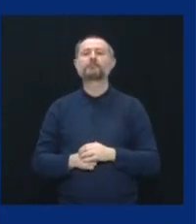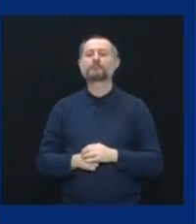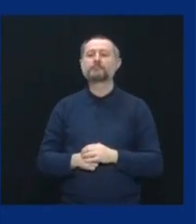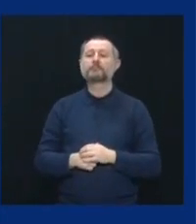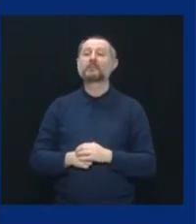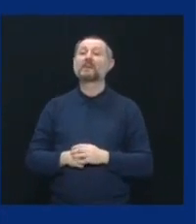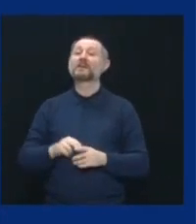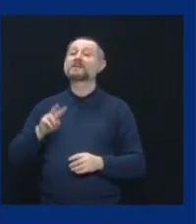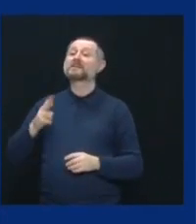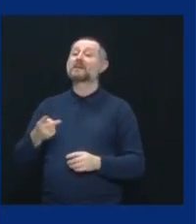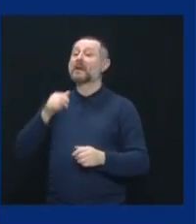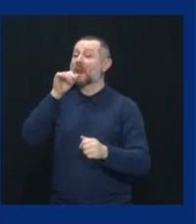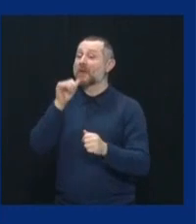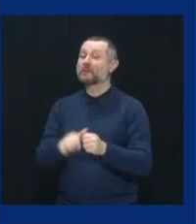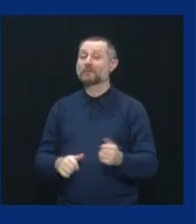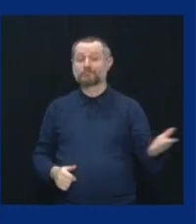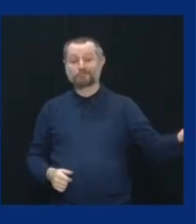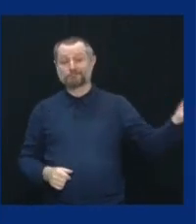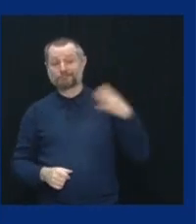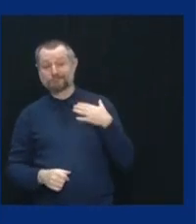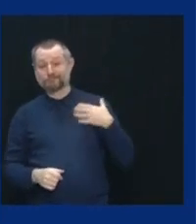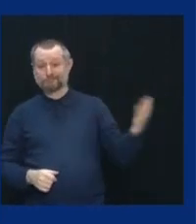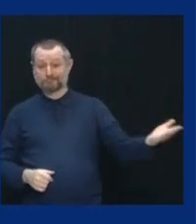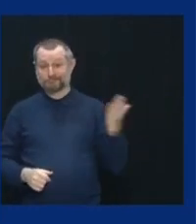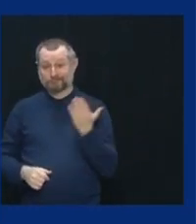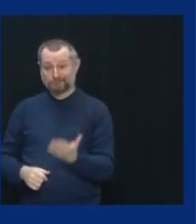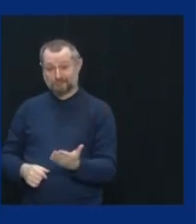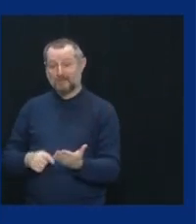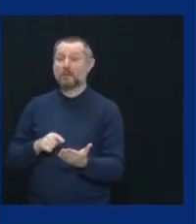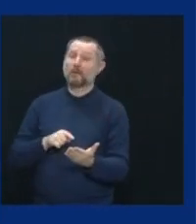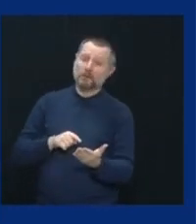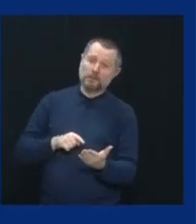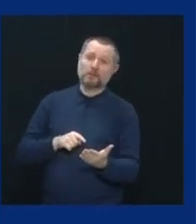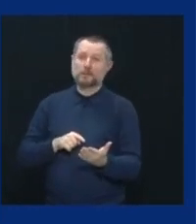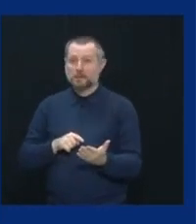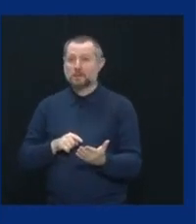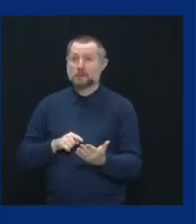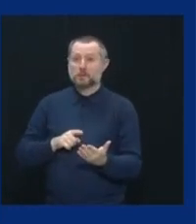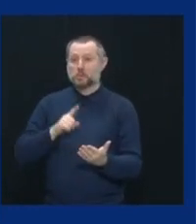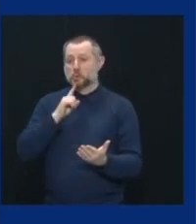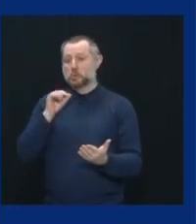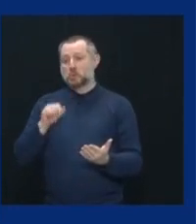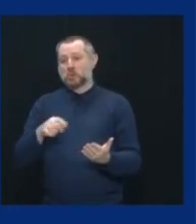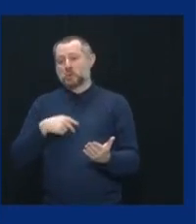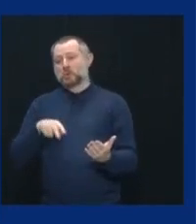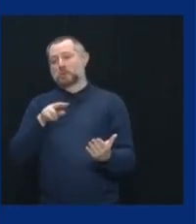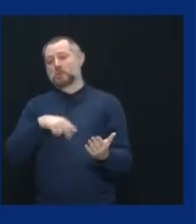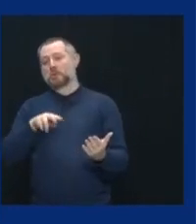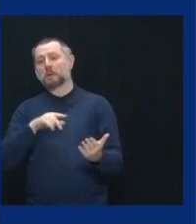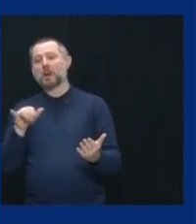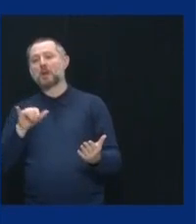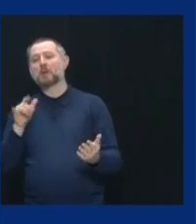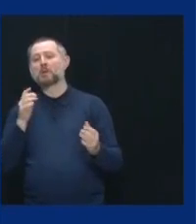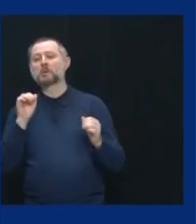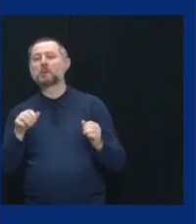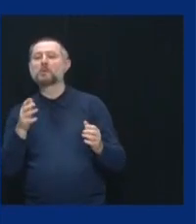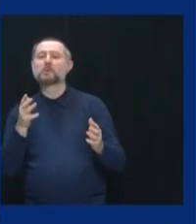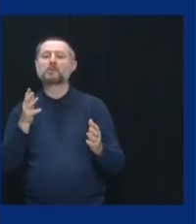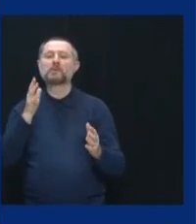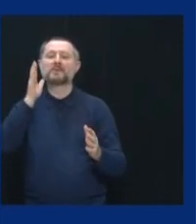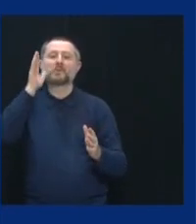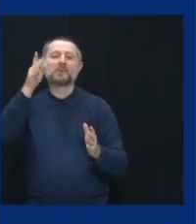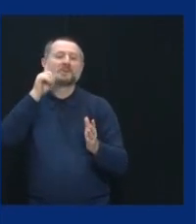second letter you could construe from the Department of Justice to be talking about an investigation of private